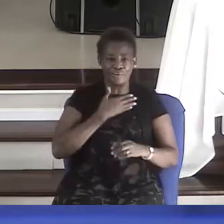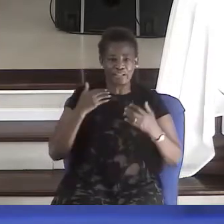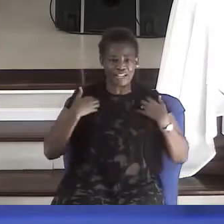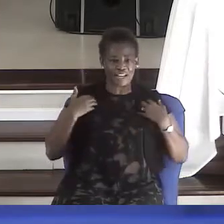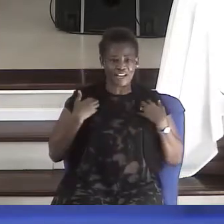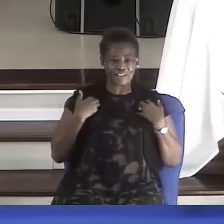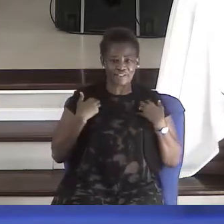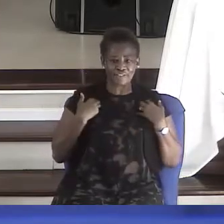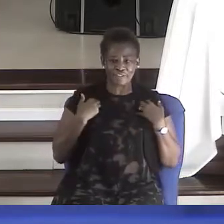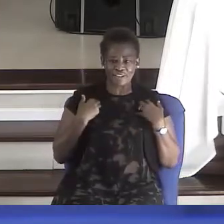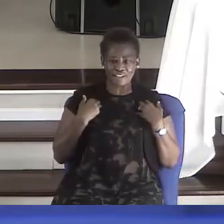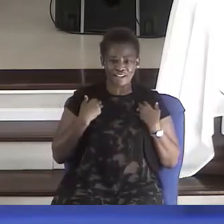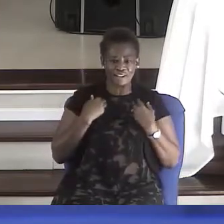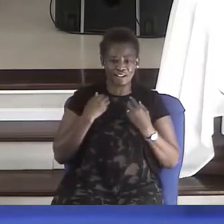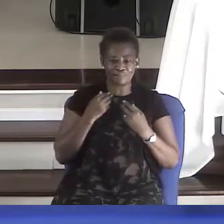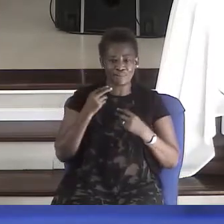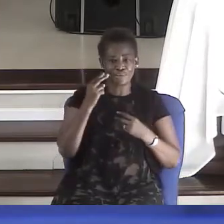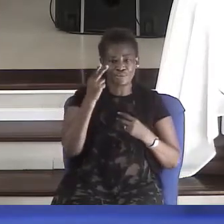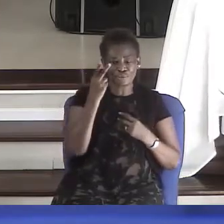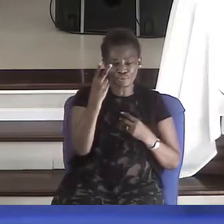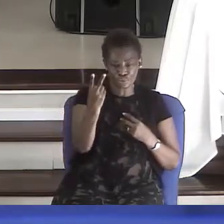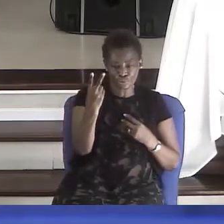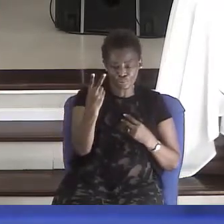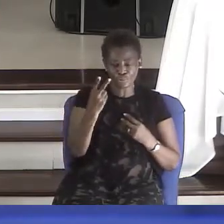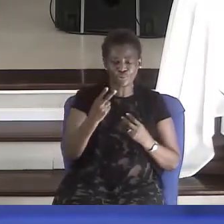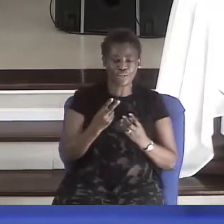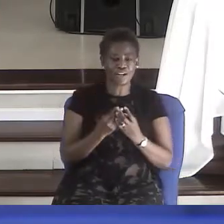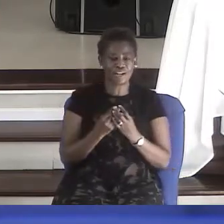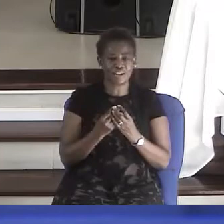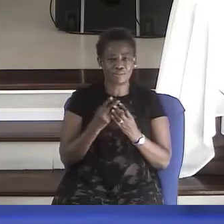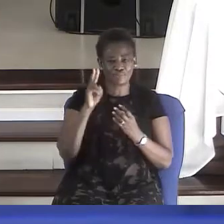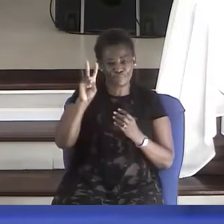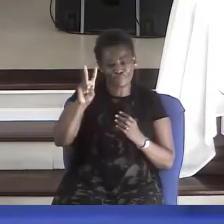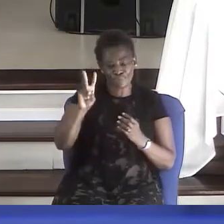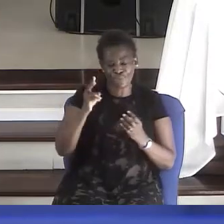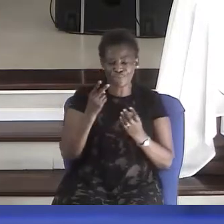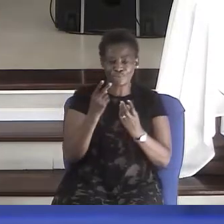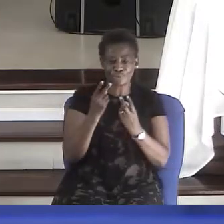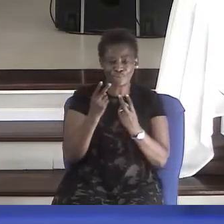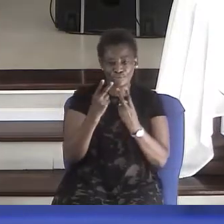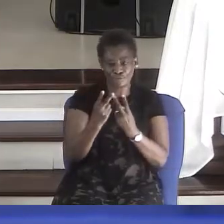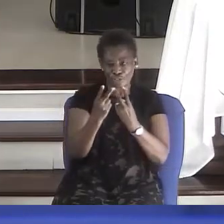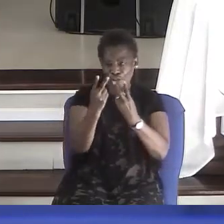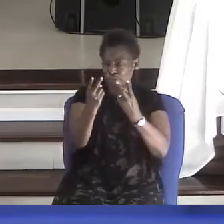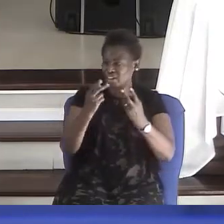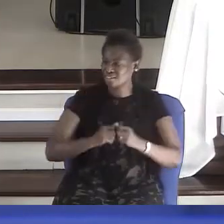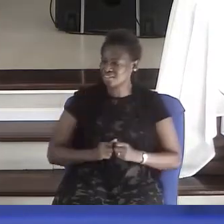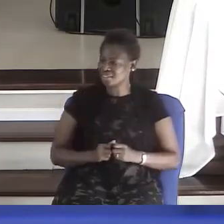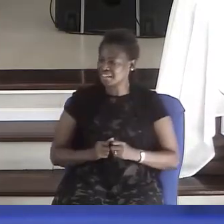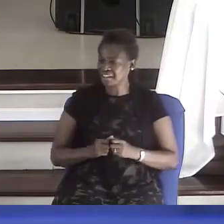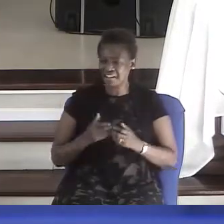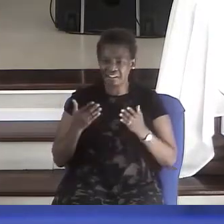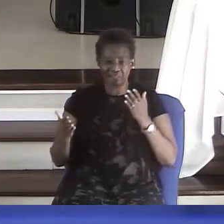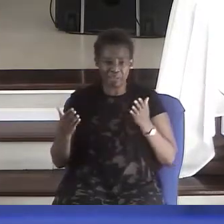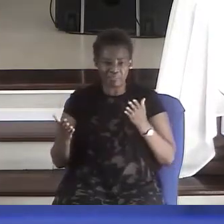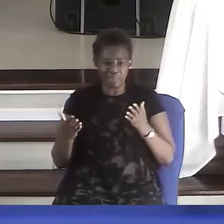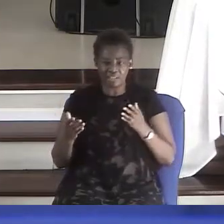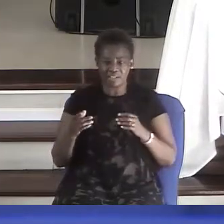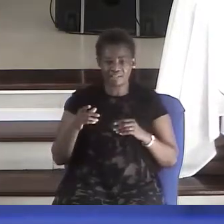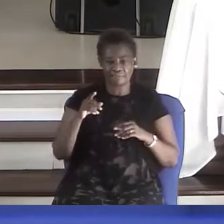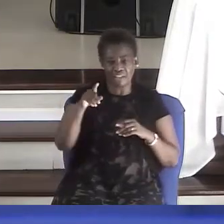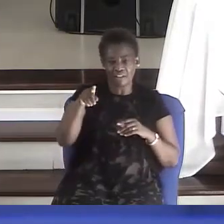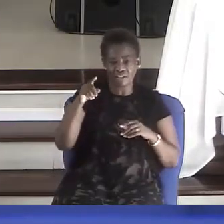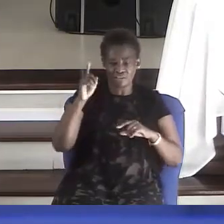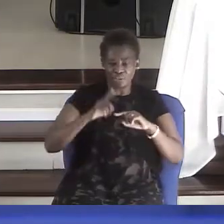relatives of members of the church, and you all can come, but there may be a link for you to get on and to